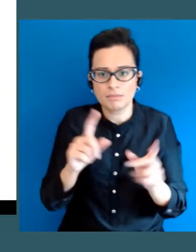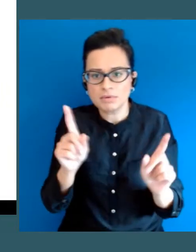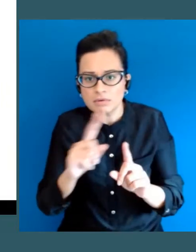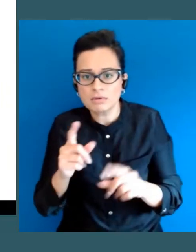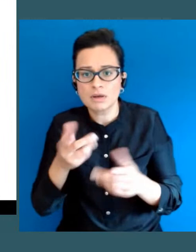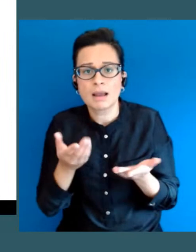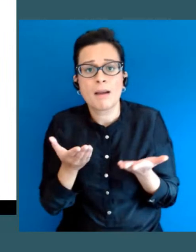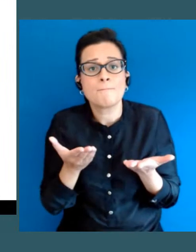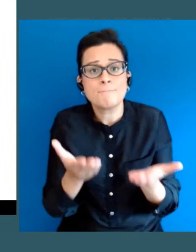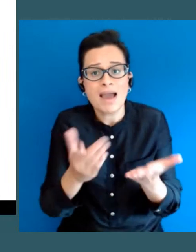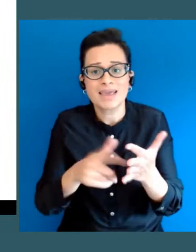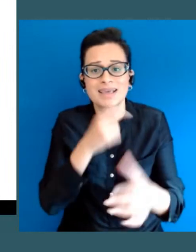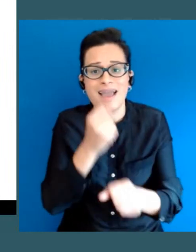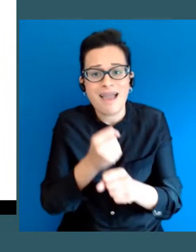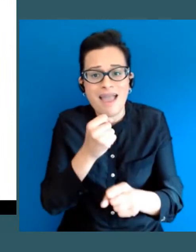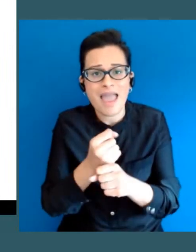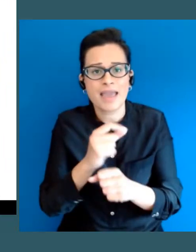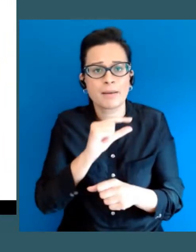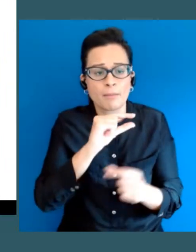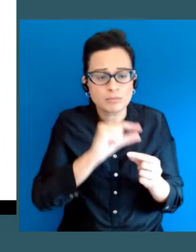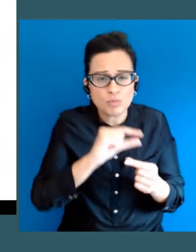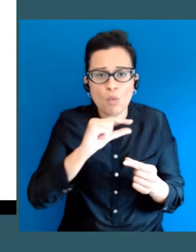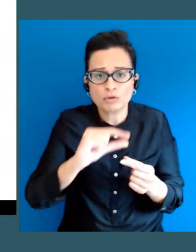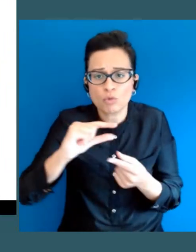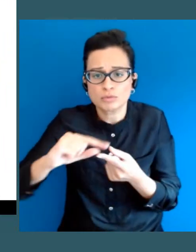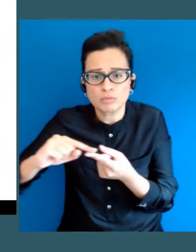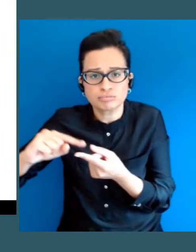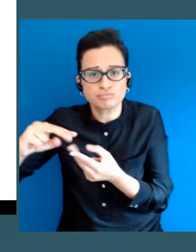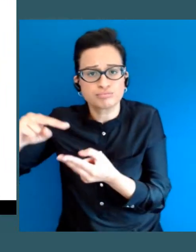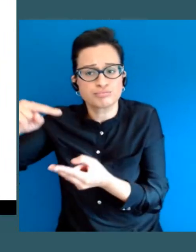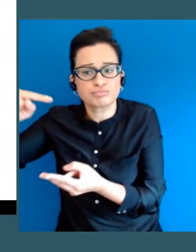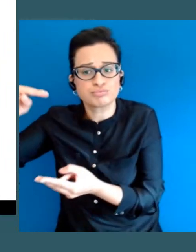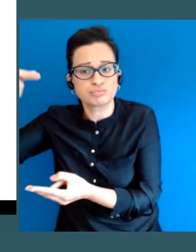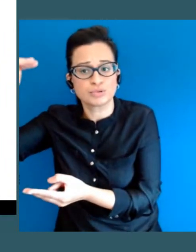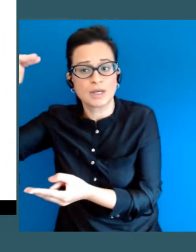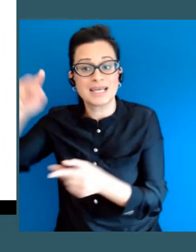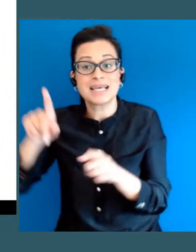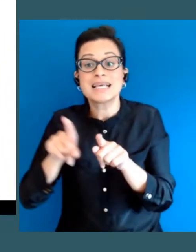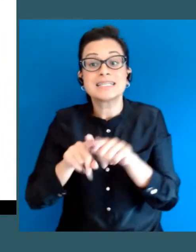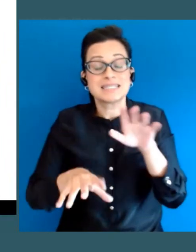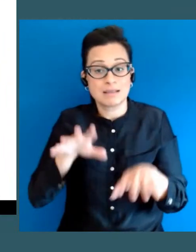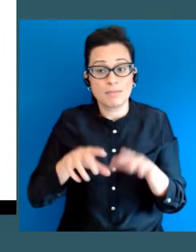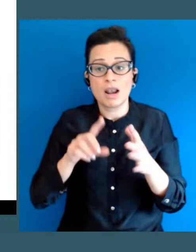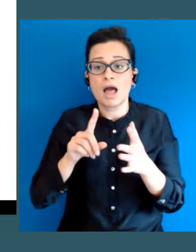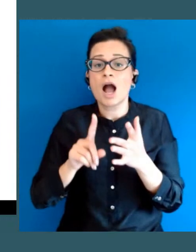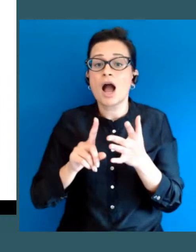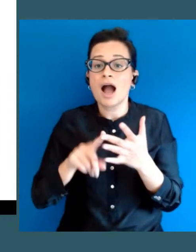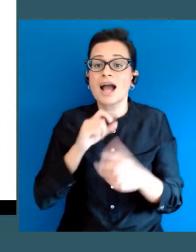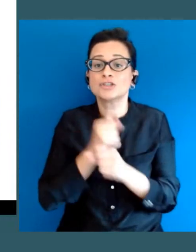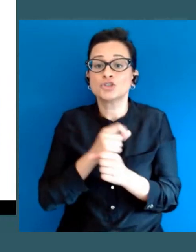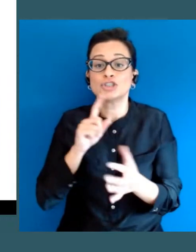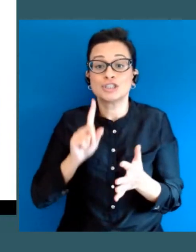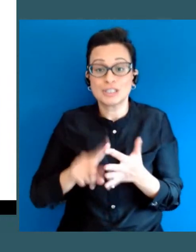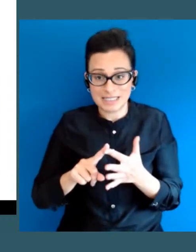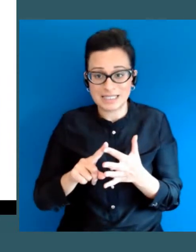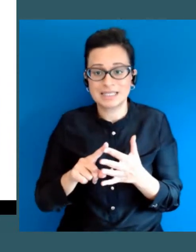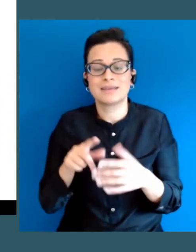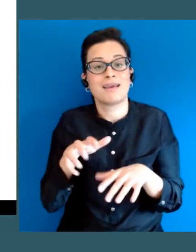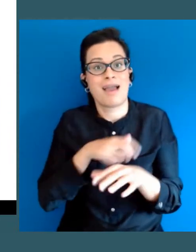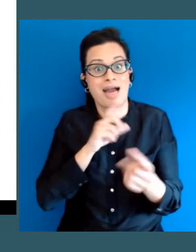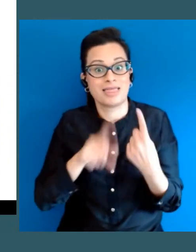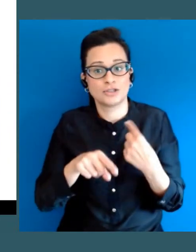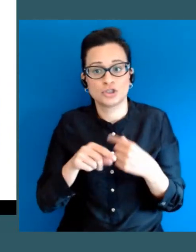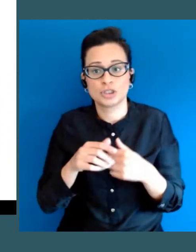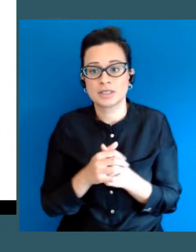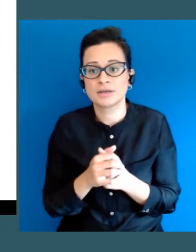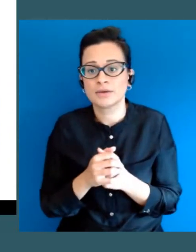quite small amounts and build up. And that's similar with IG-mediated milk allergy. And we know approximately 30% of children with egg allergy have a risk